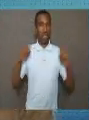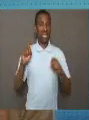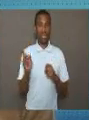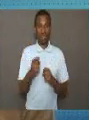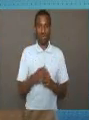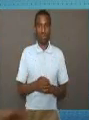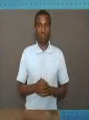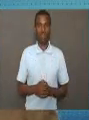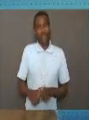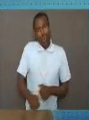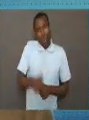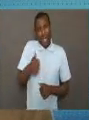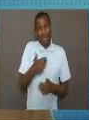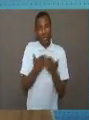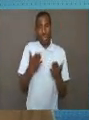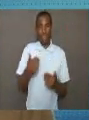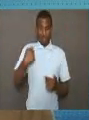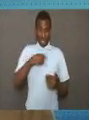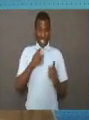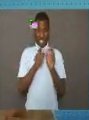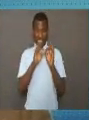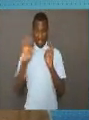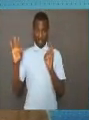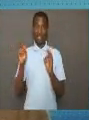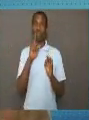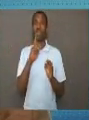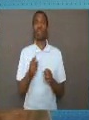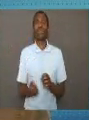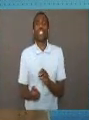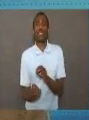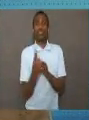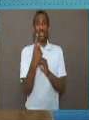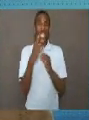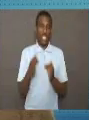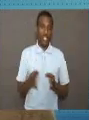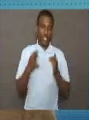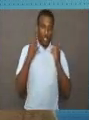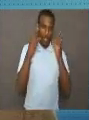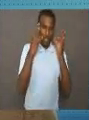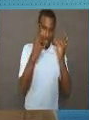The key part of our statement is spontaneous transfer.